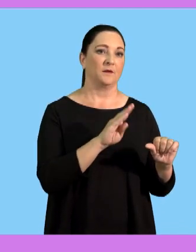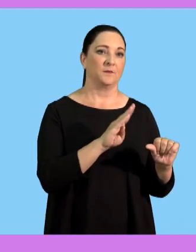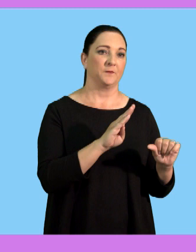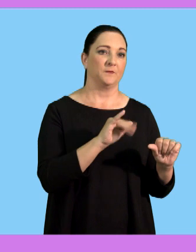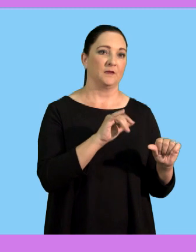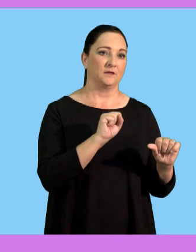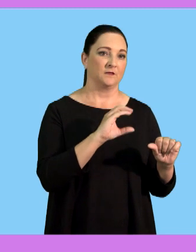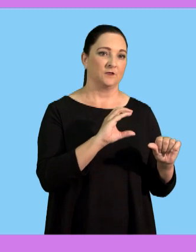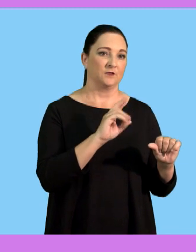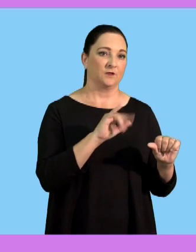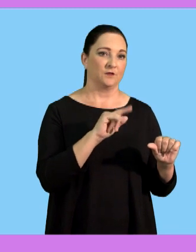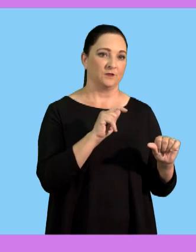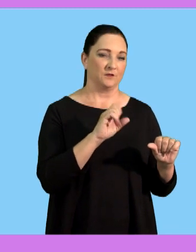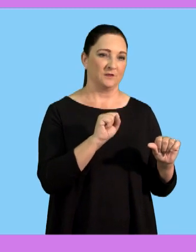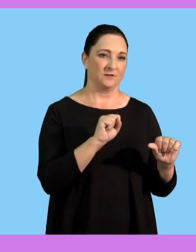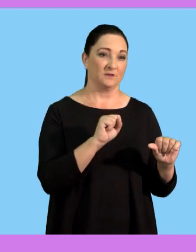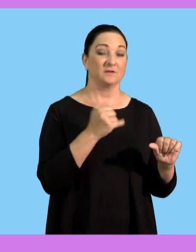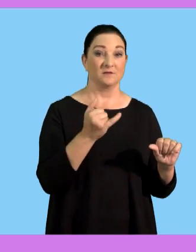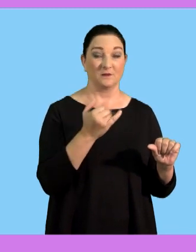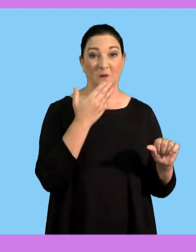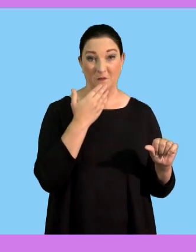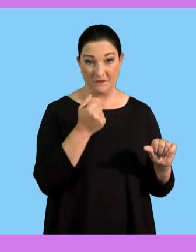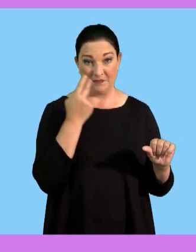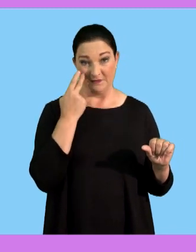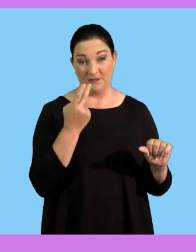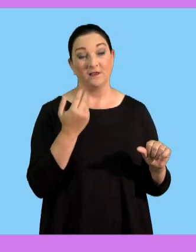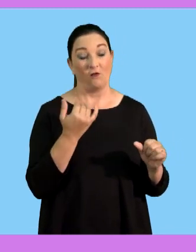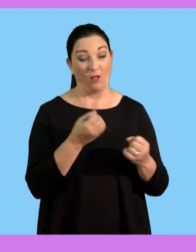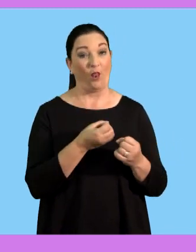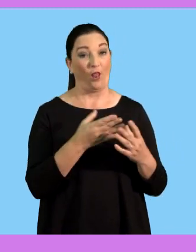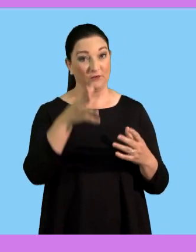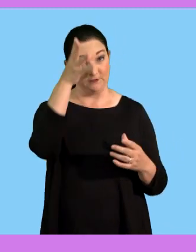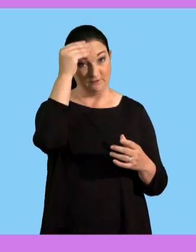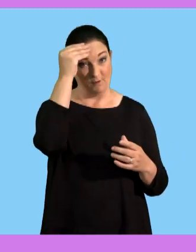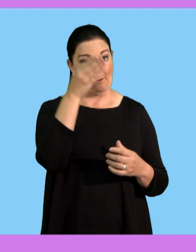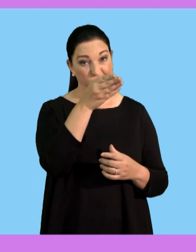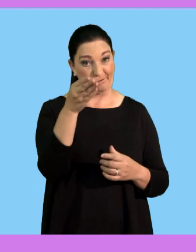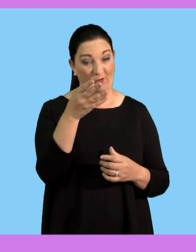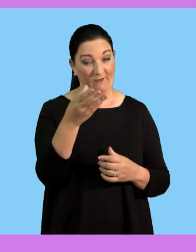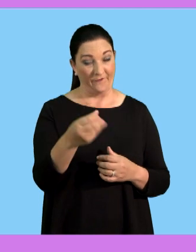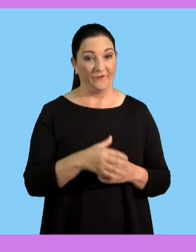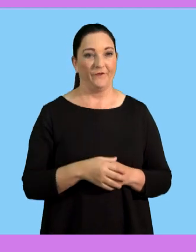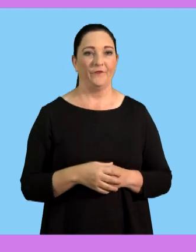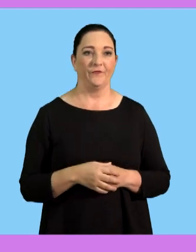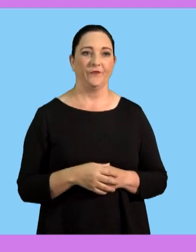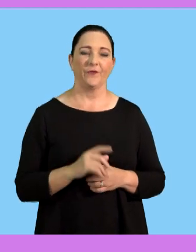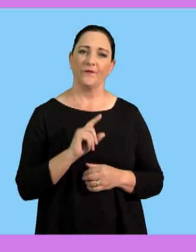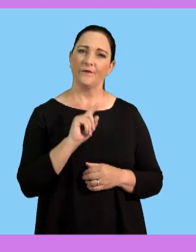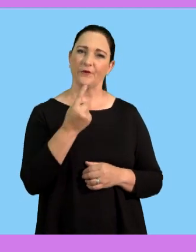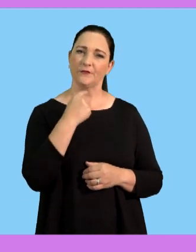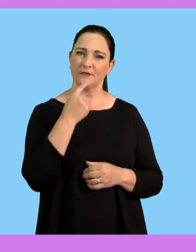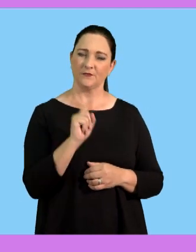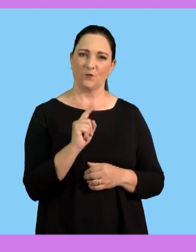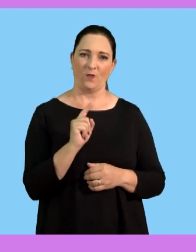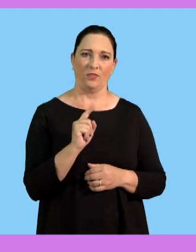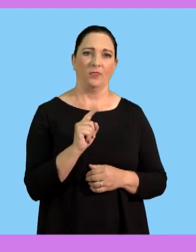and then also biscuit. And I want you to follow with me because there's quite a lot of info given to us. Now,